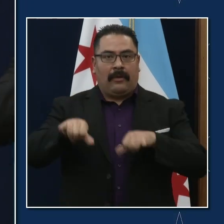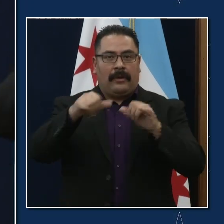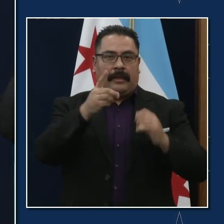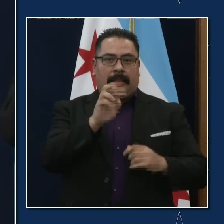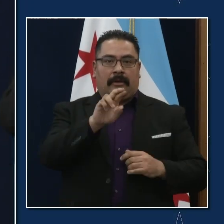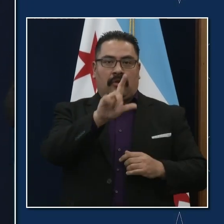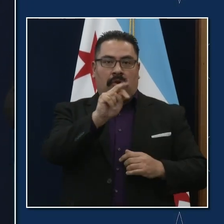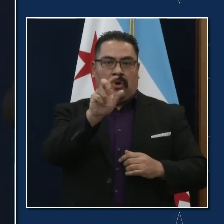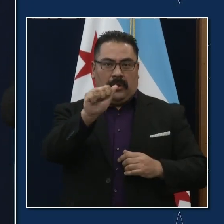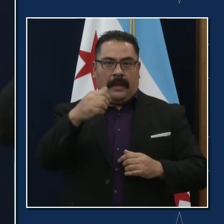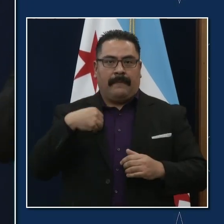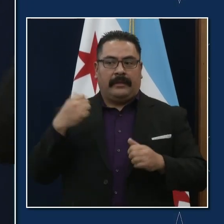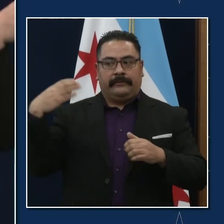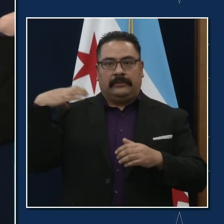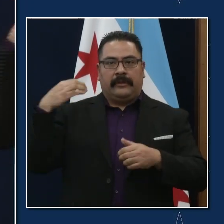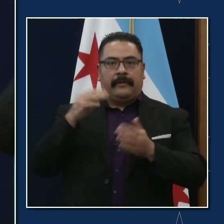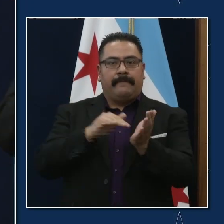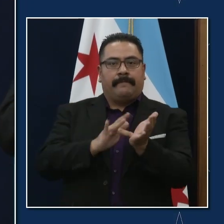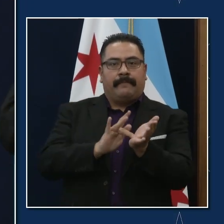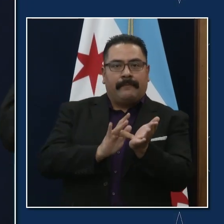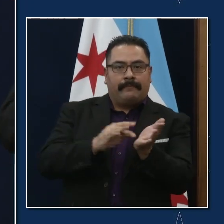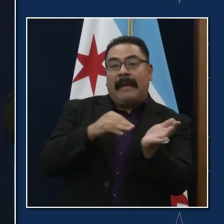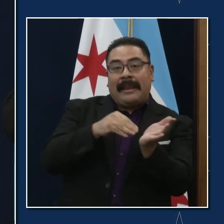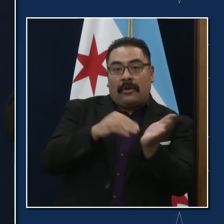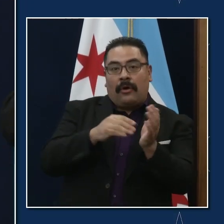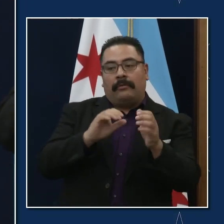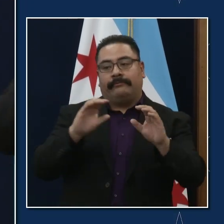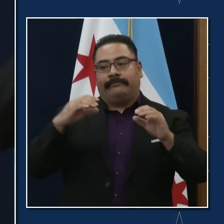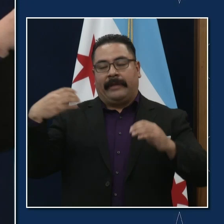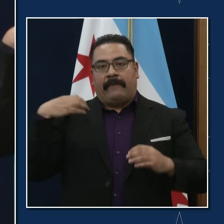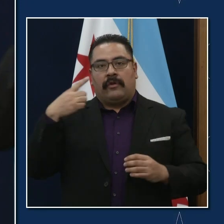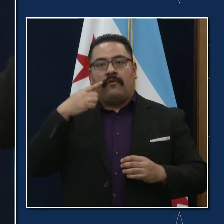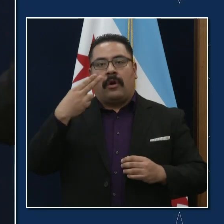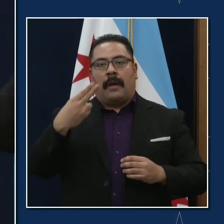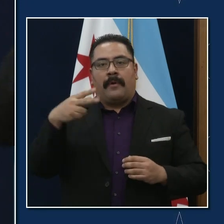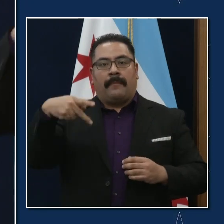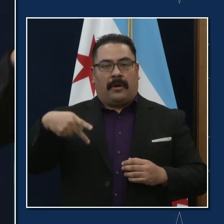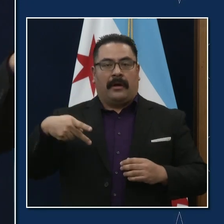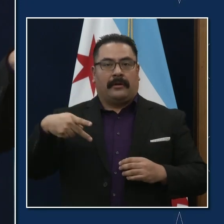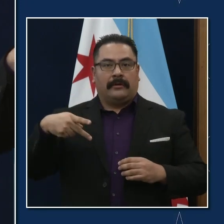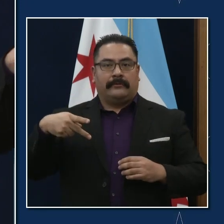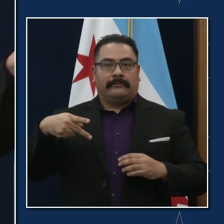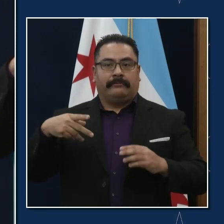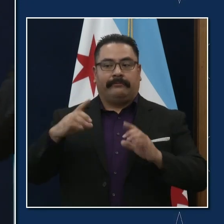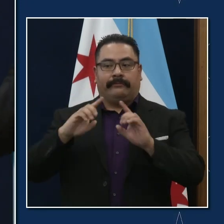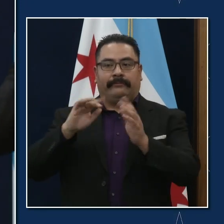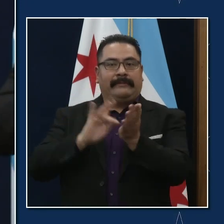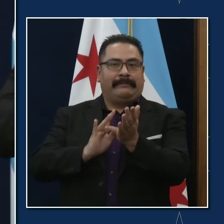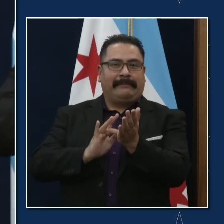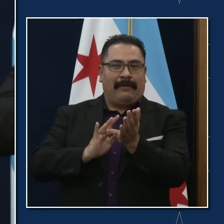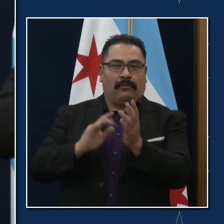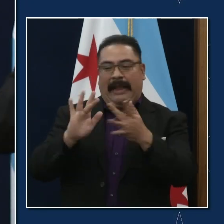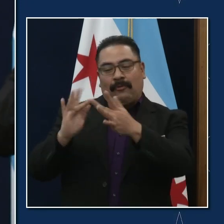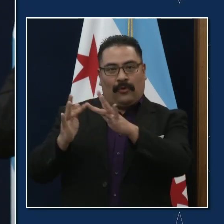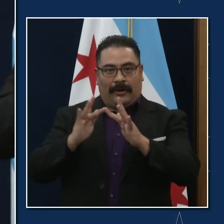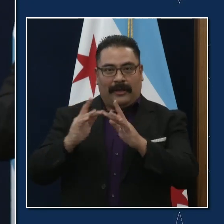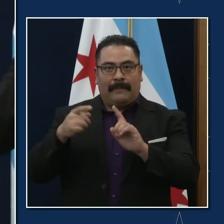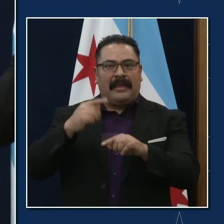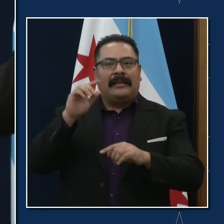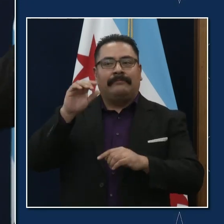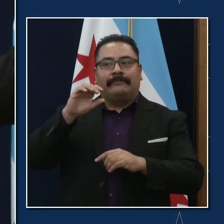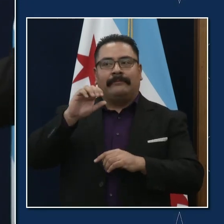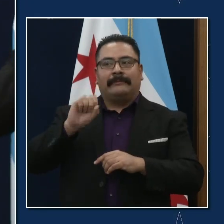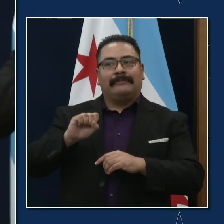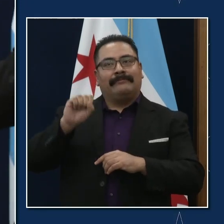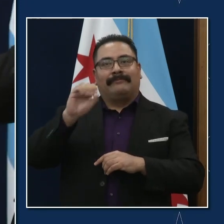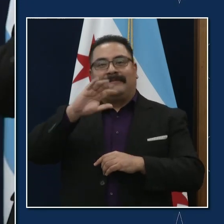Chief Medical Officer for Humboldt Park Health, a safety net independent hospital on west side of Chicago. I